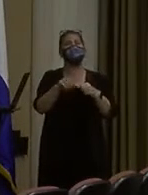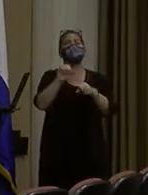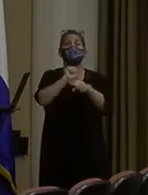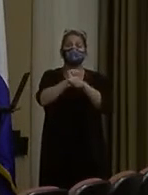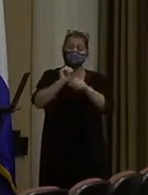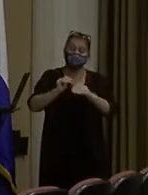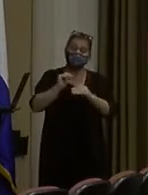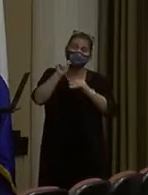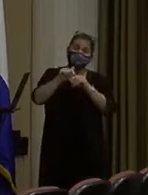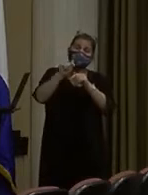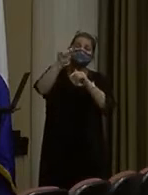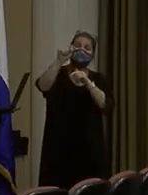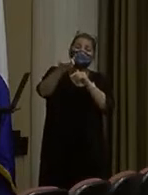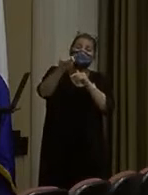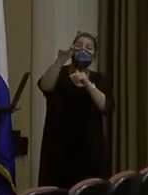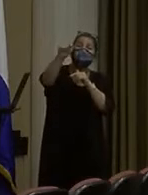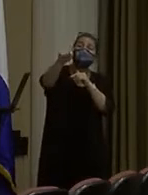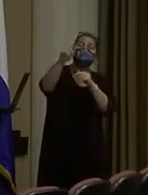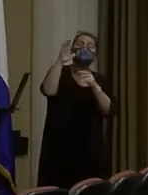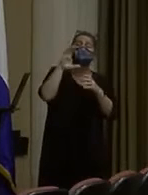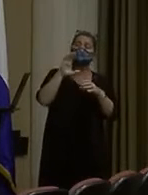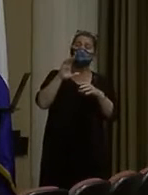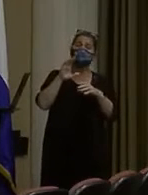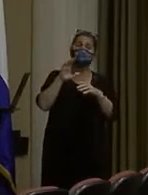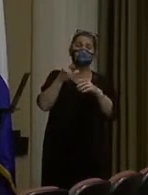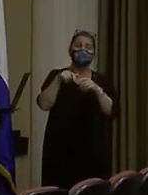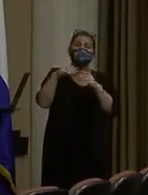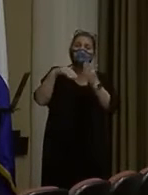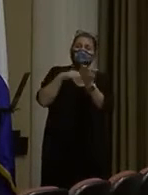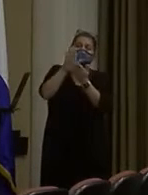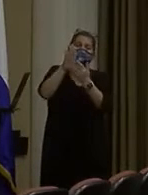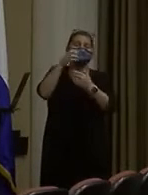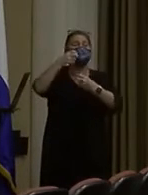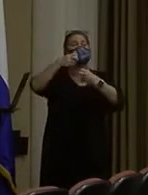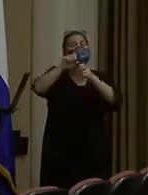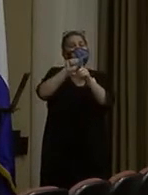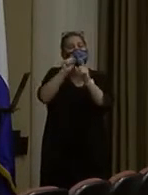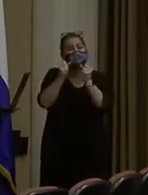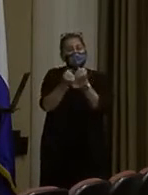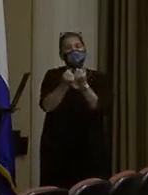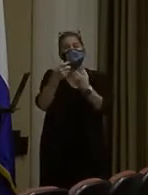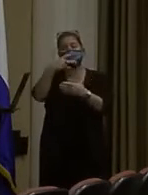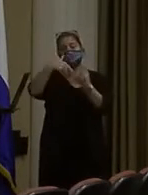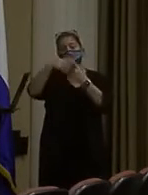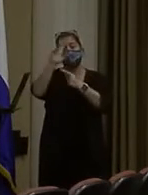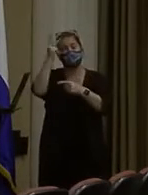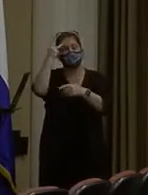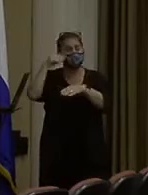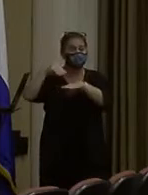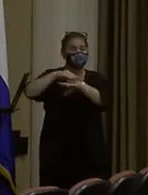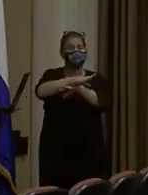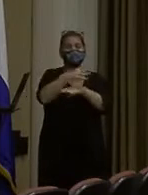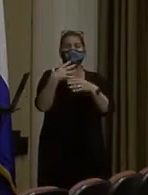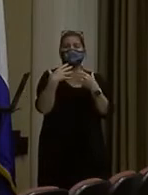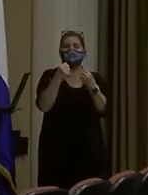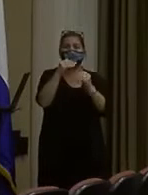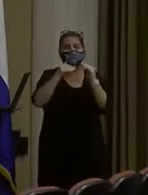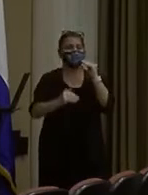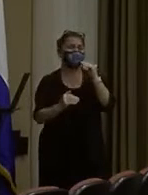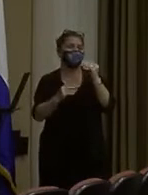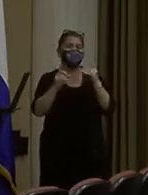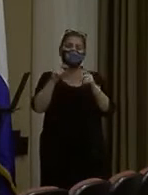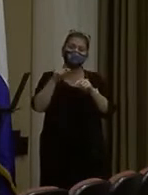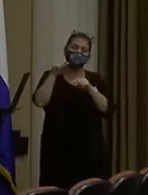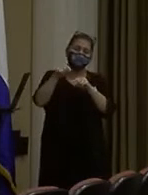work upstream further than we have been willing to address the social and the political determinants of health inequities. We